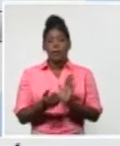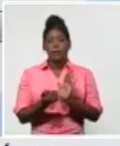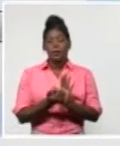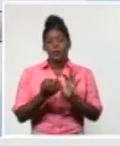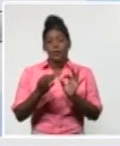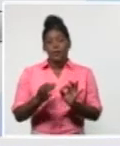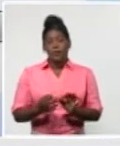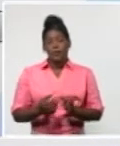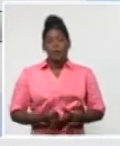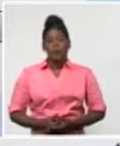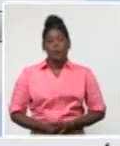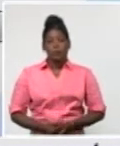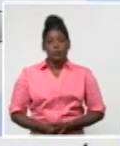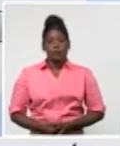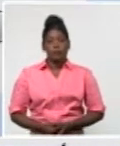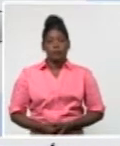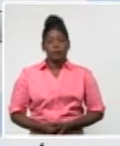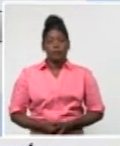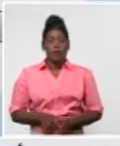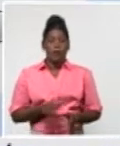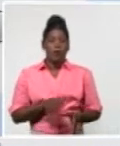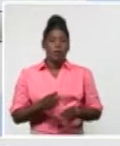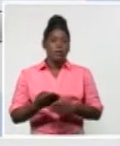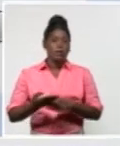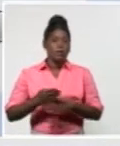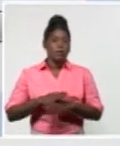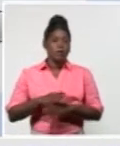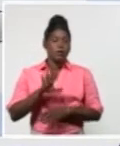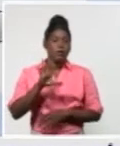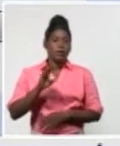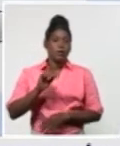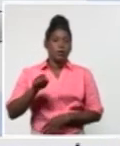5,327,000 confirmed cases, accounting for